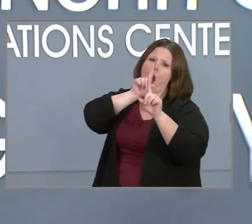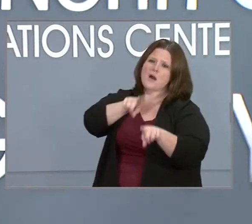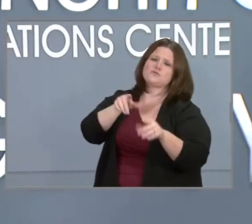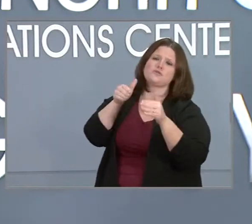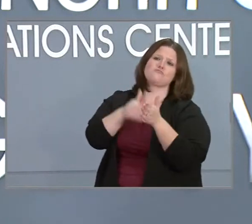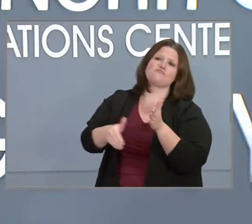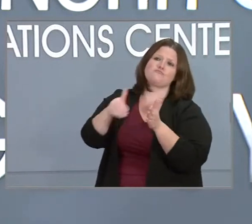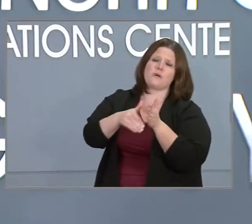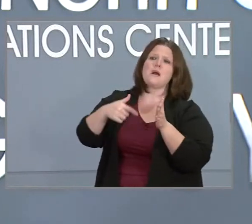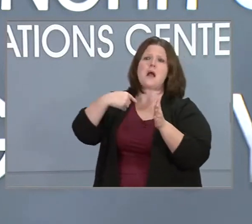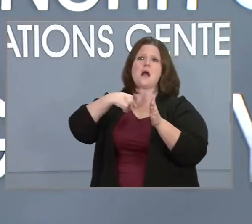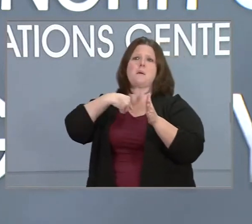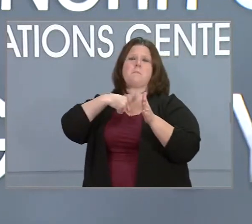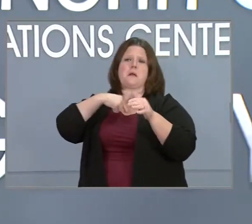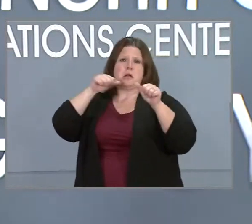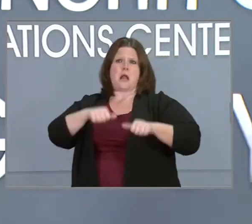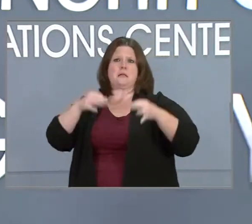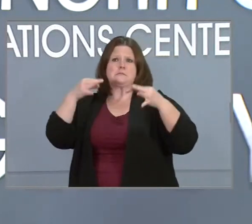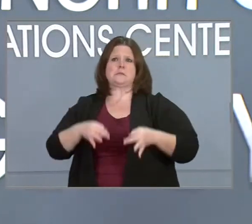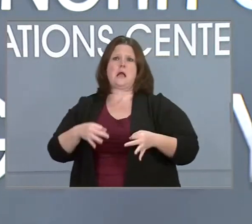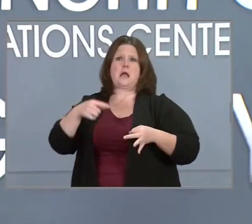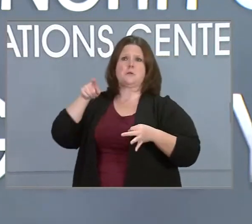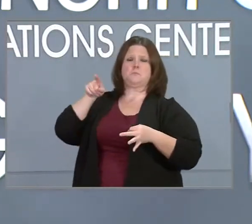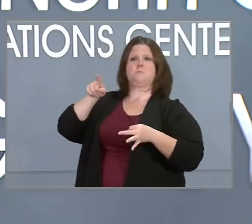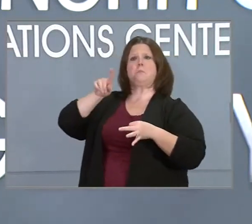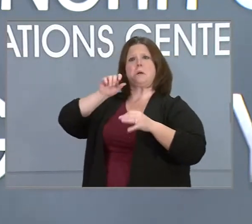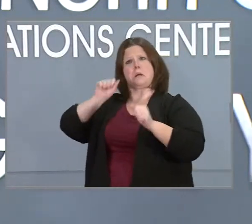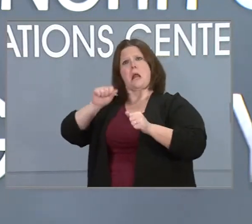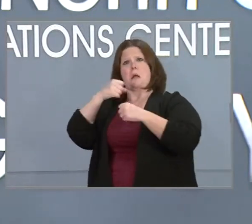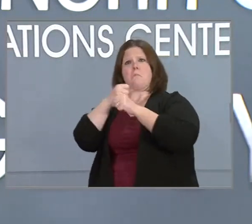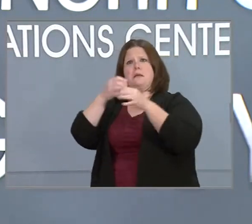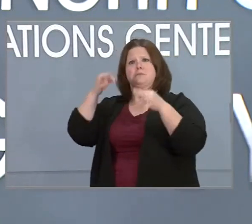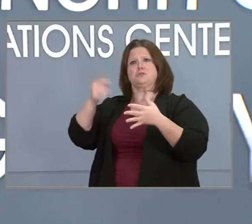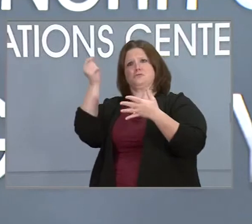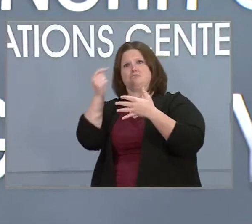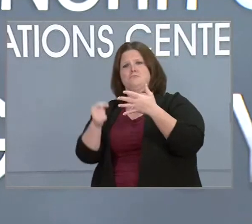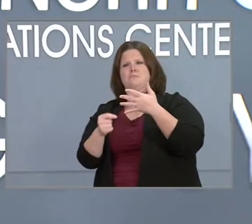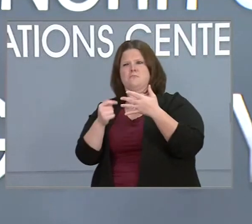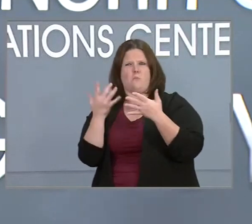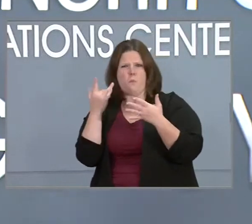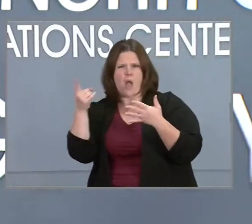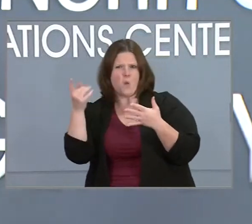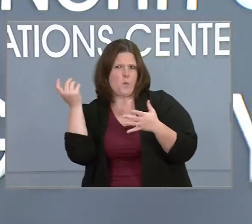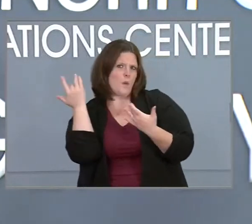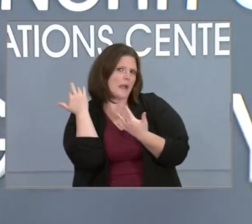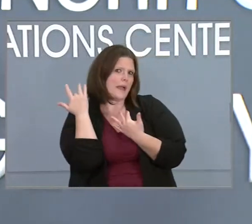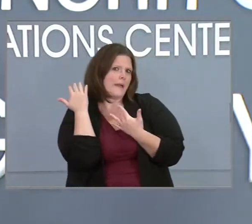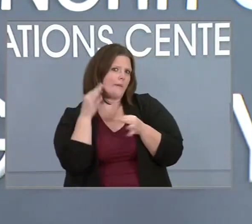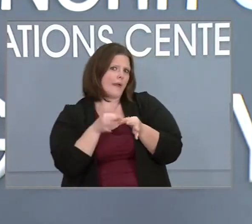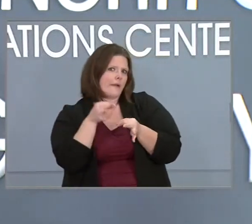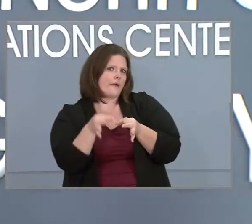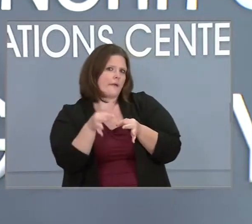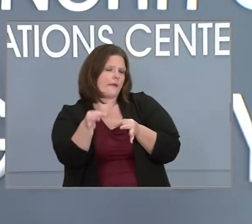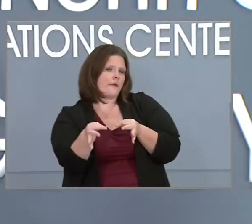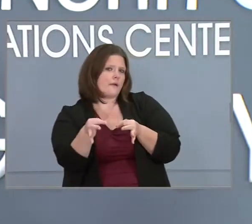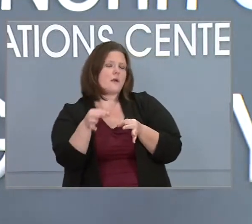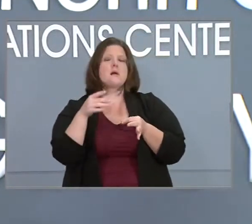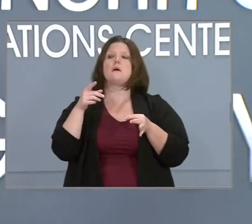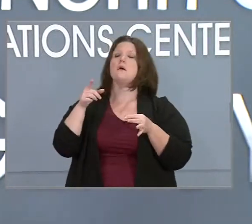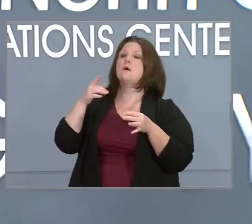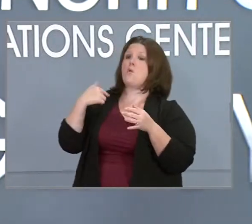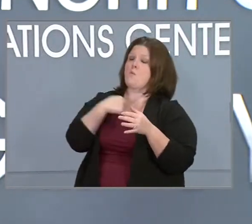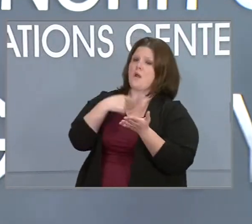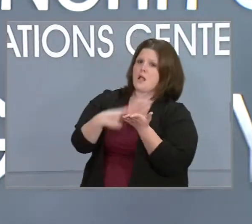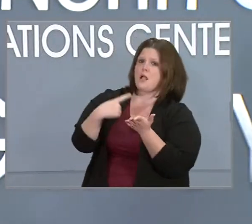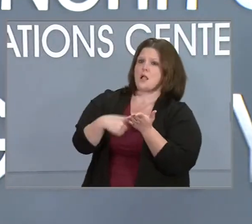what are you waiting for? Because for 18 months, at least 18 months ago, the talk was we're doing all these restrictions,